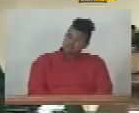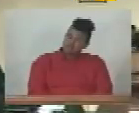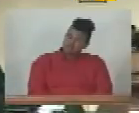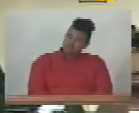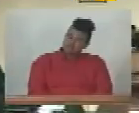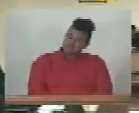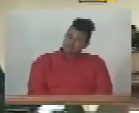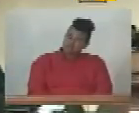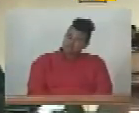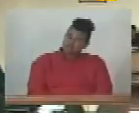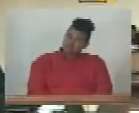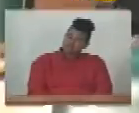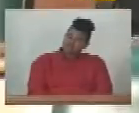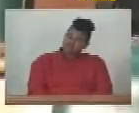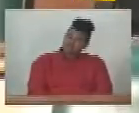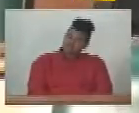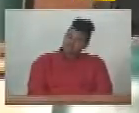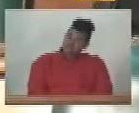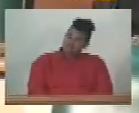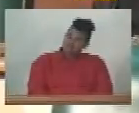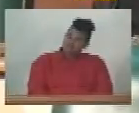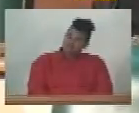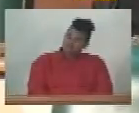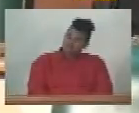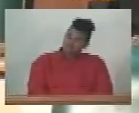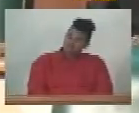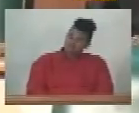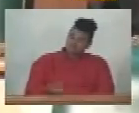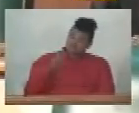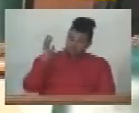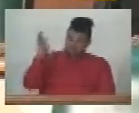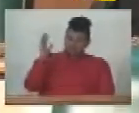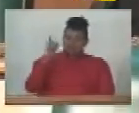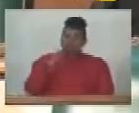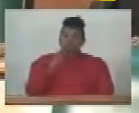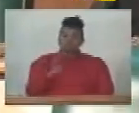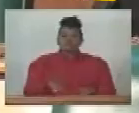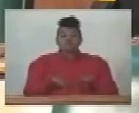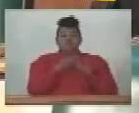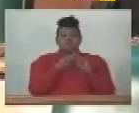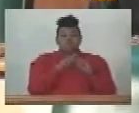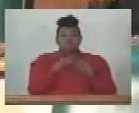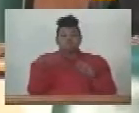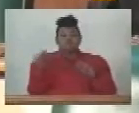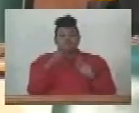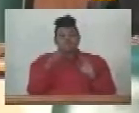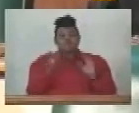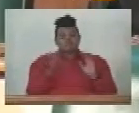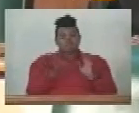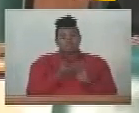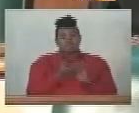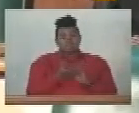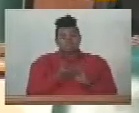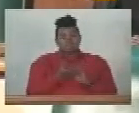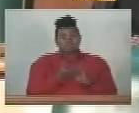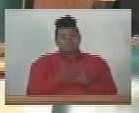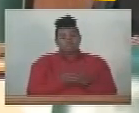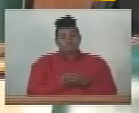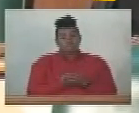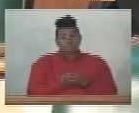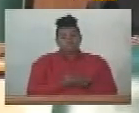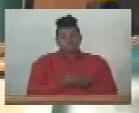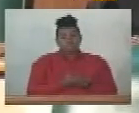Mr. Speaker, I ask for the suspension on both bills for a further date. Why can't we do it next